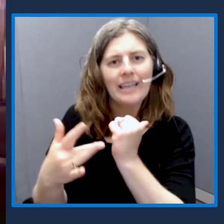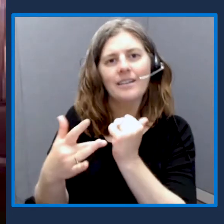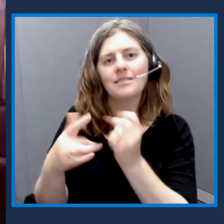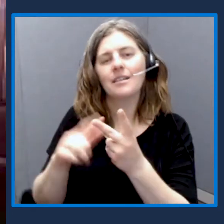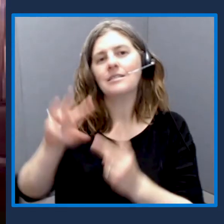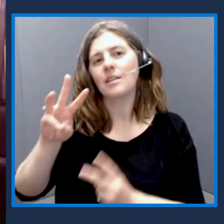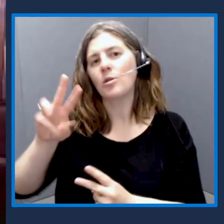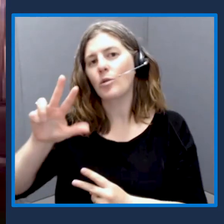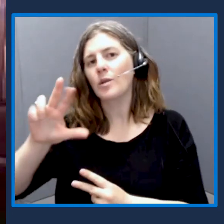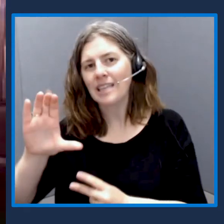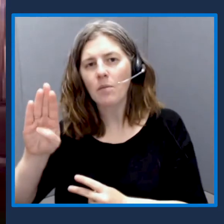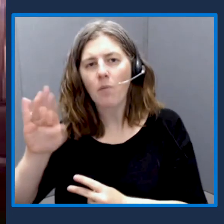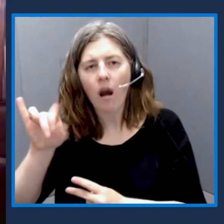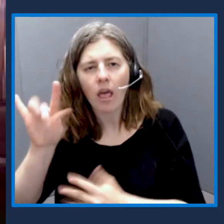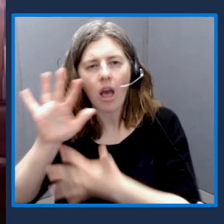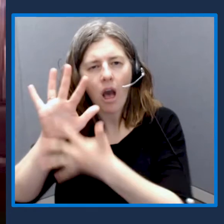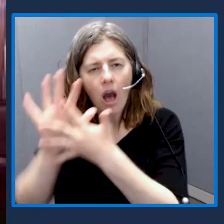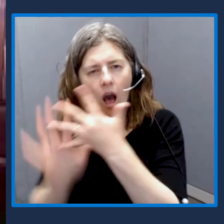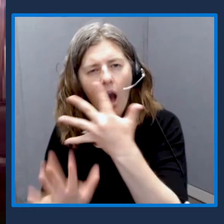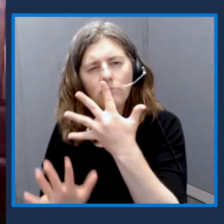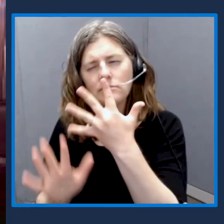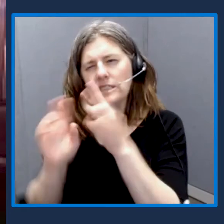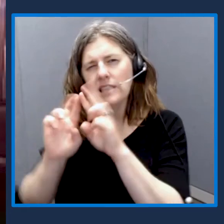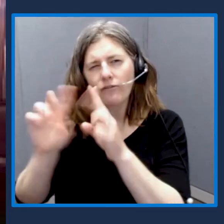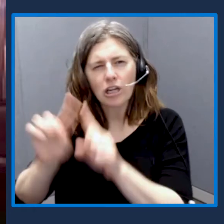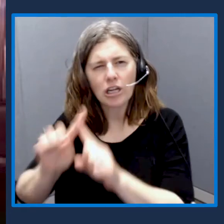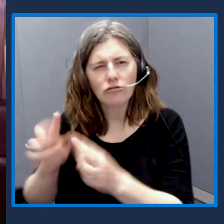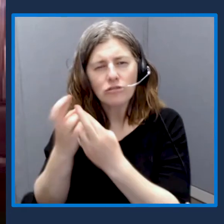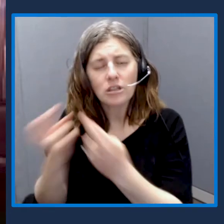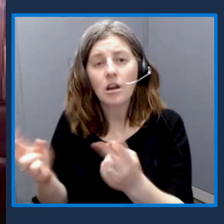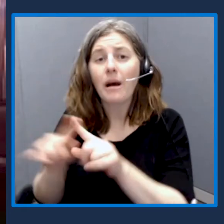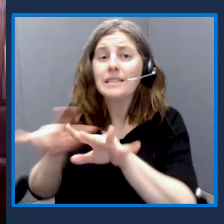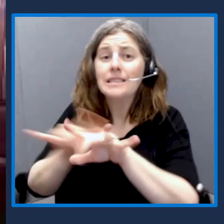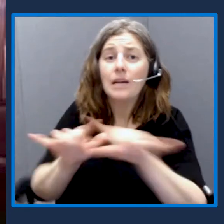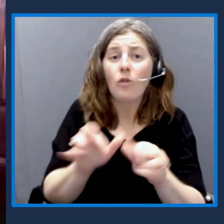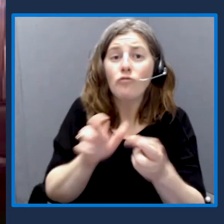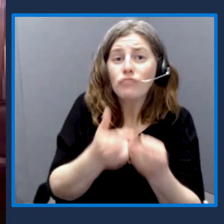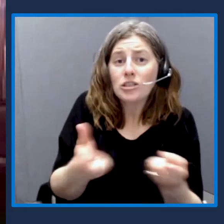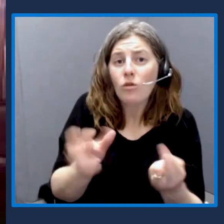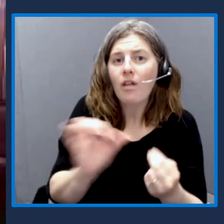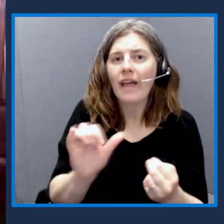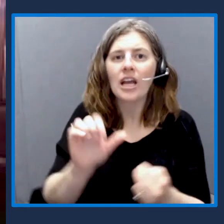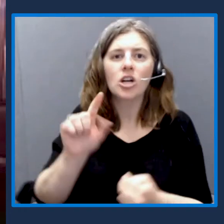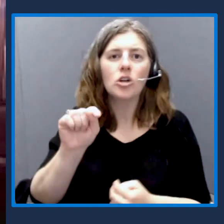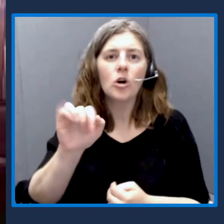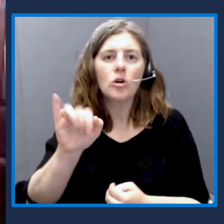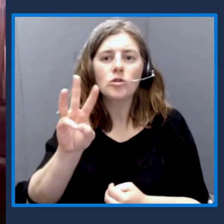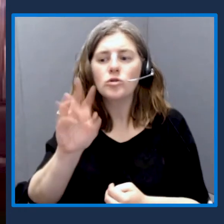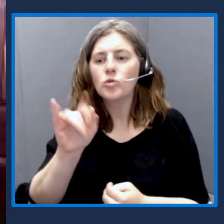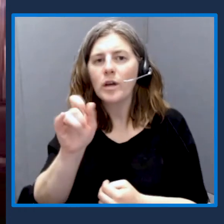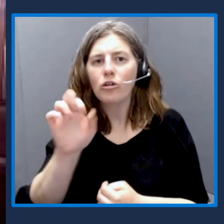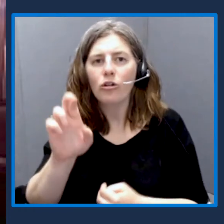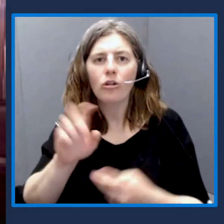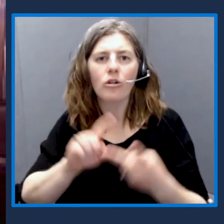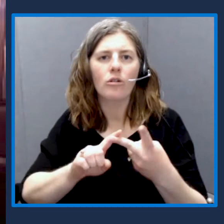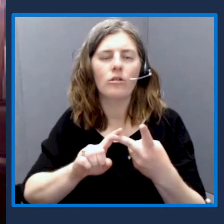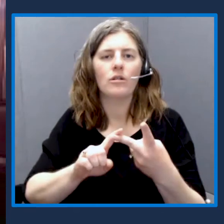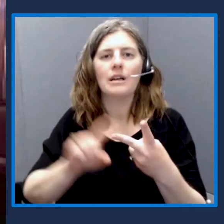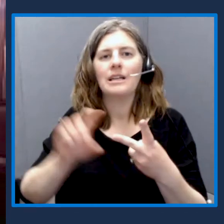W3C body, but also resources like Twitter and